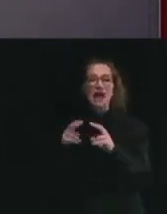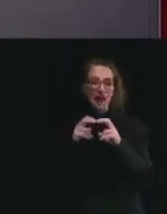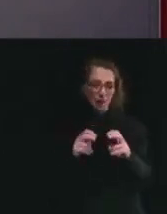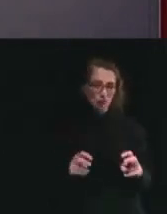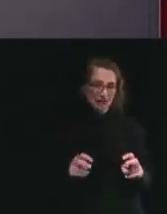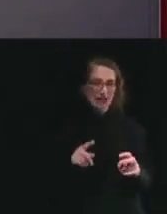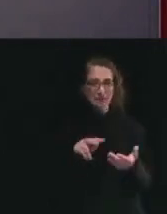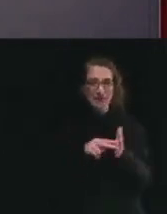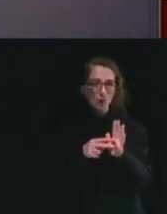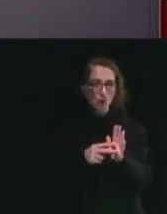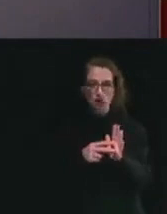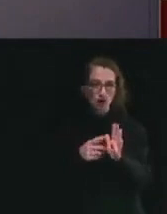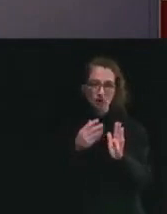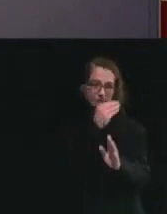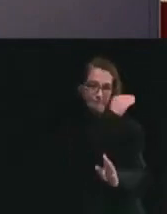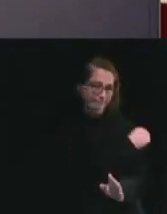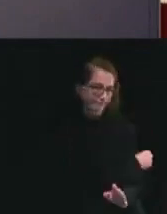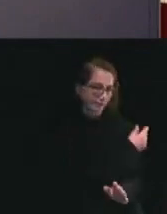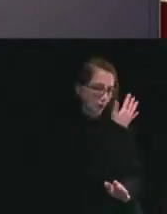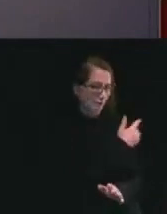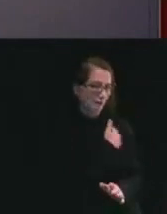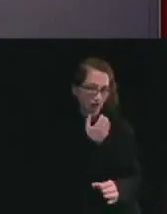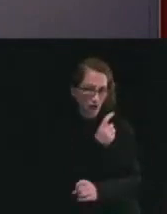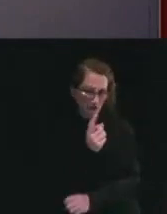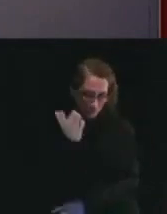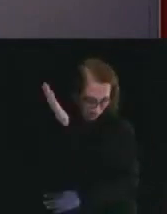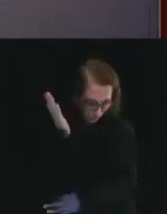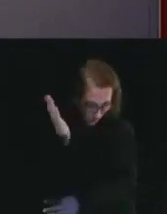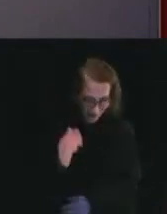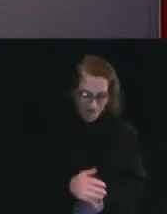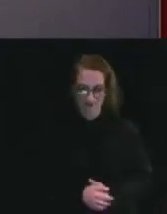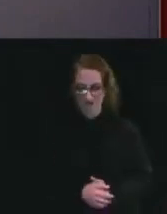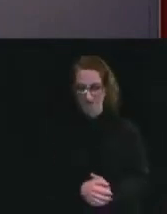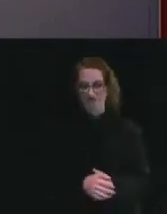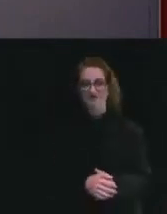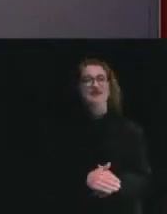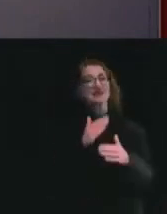Thank you very much. Vielen Dank.